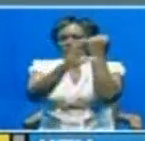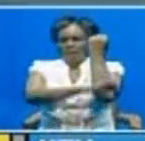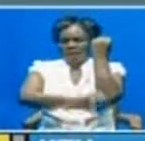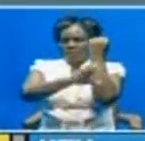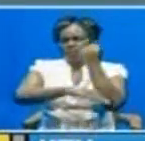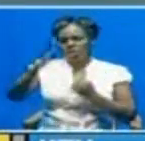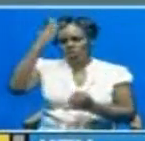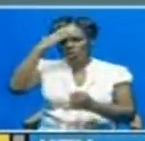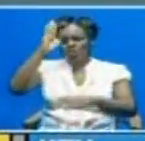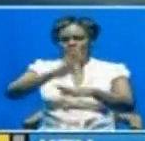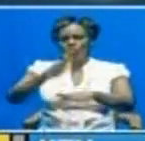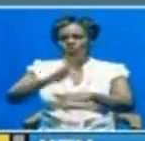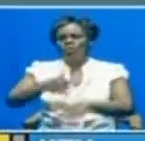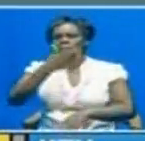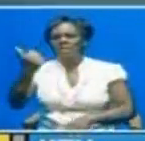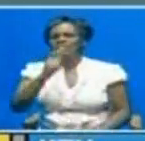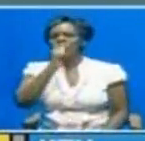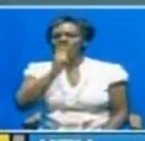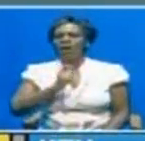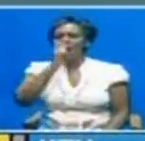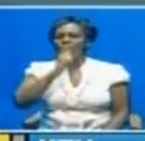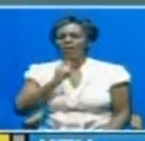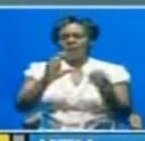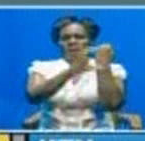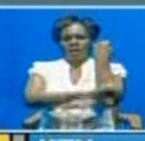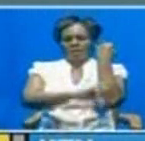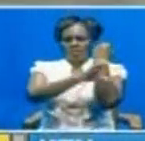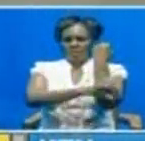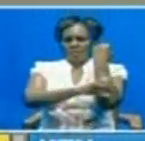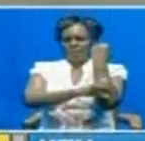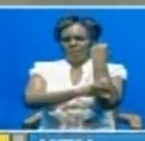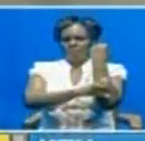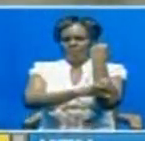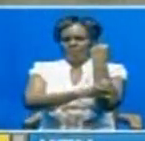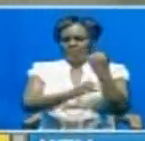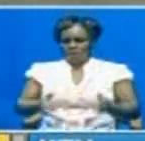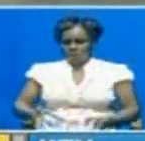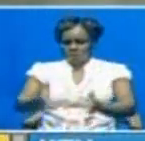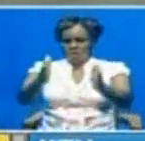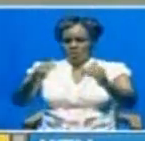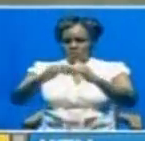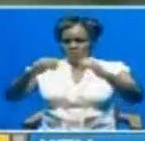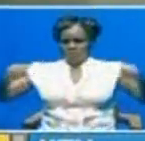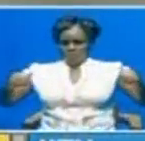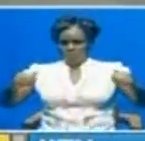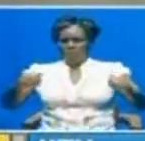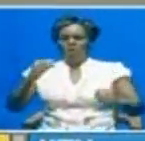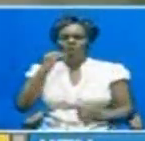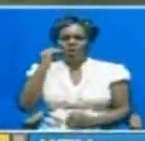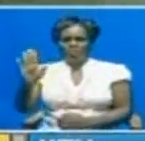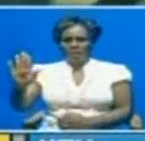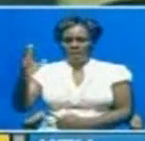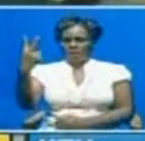known for the best beef in the world, Botswana. It's organic. This highway divides Kathurima's ranch into